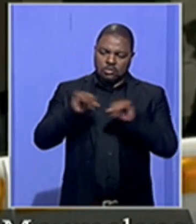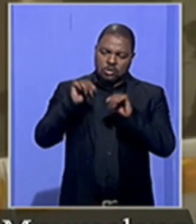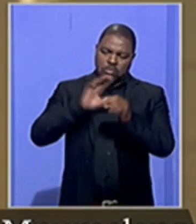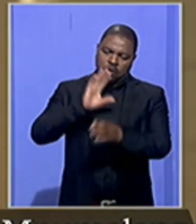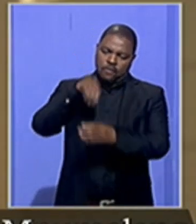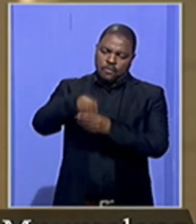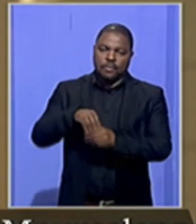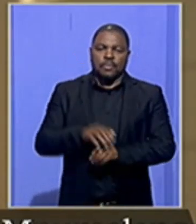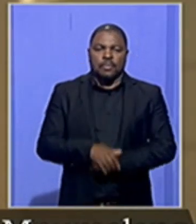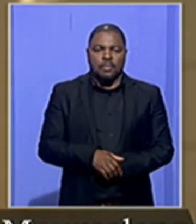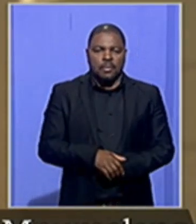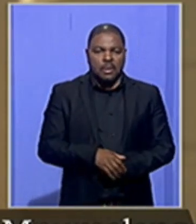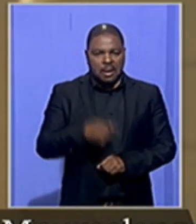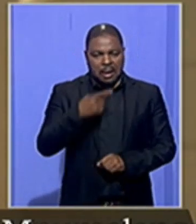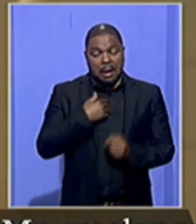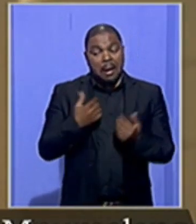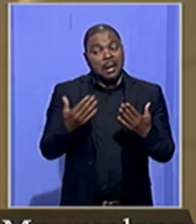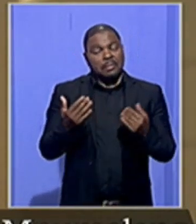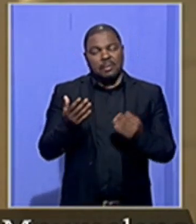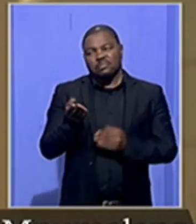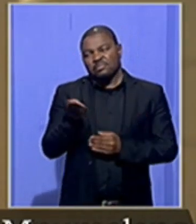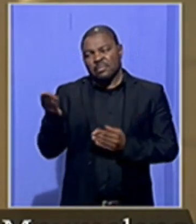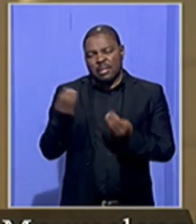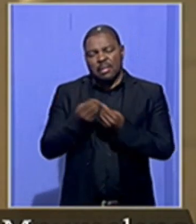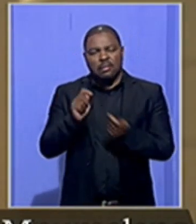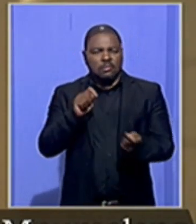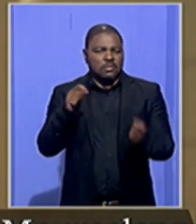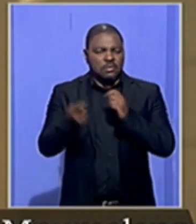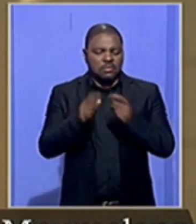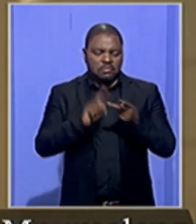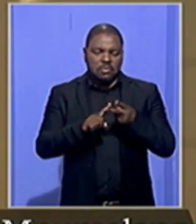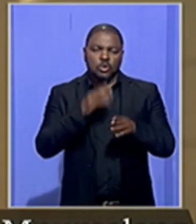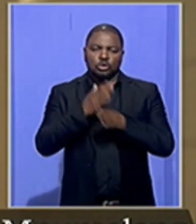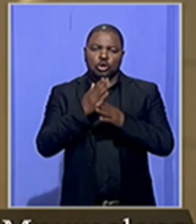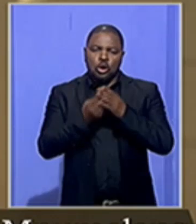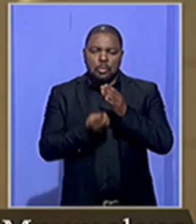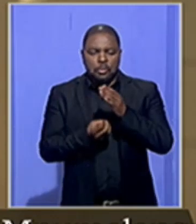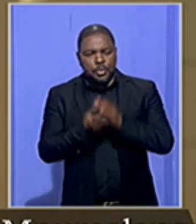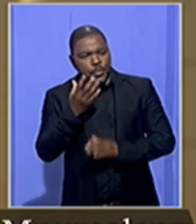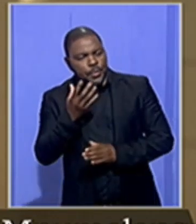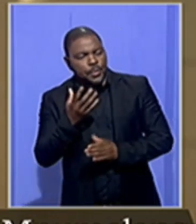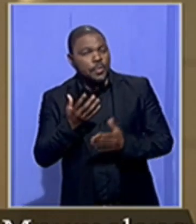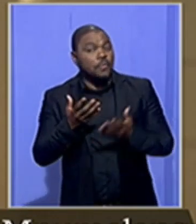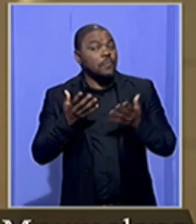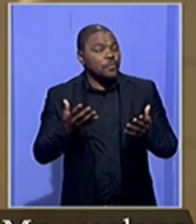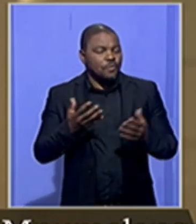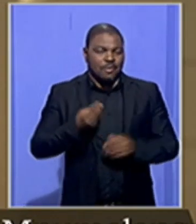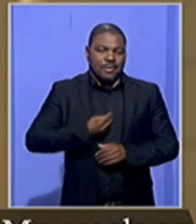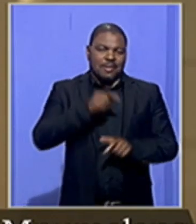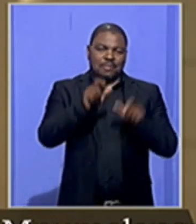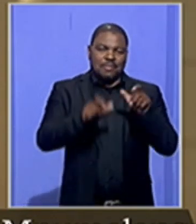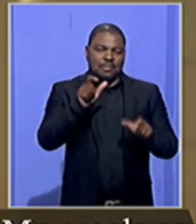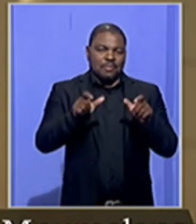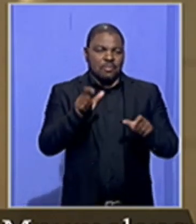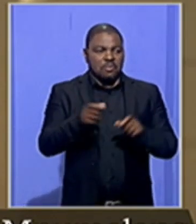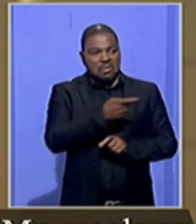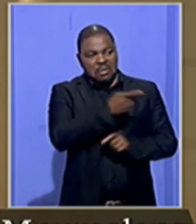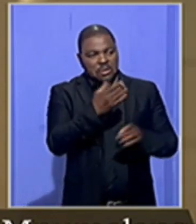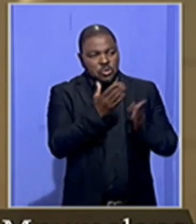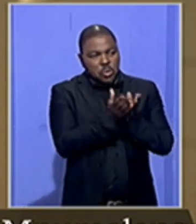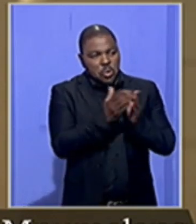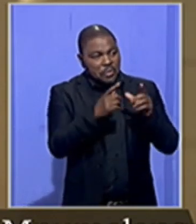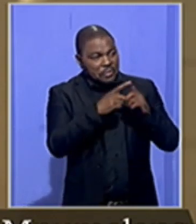change them. I expected that things would change, especially in creating jobs. You know, our young people coming out of schools and they don't